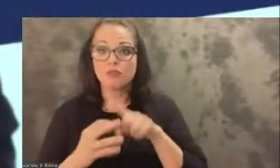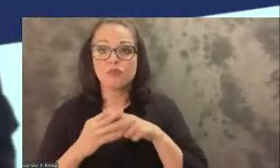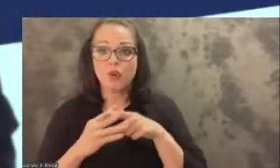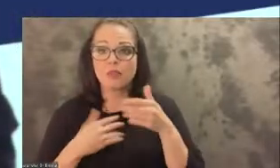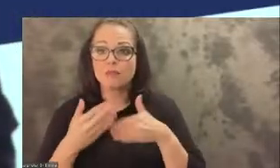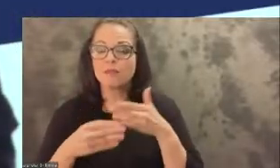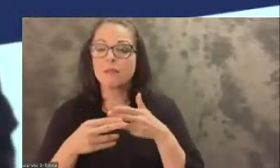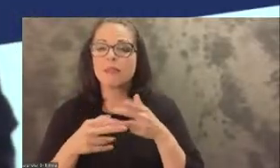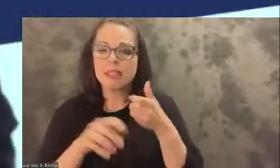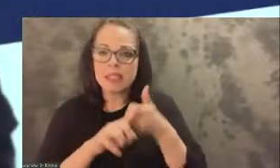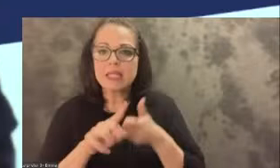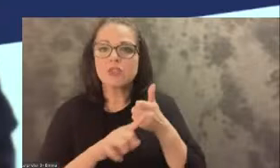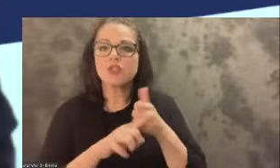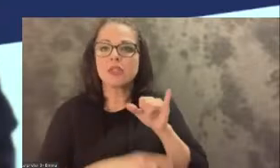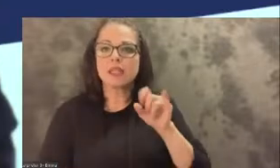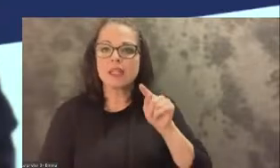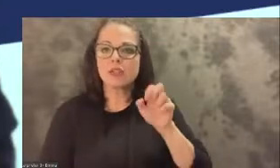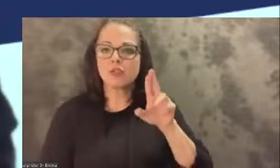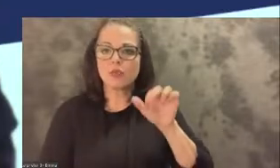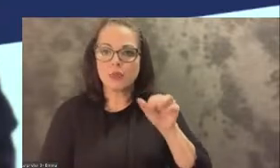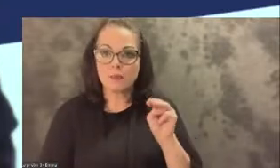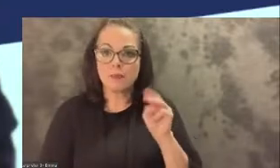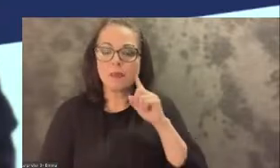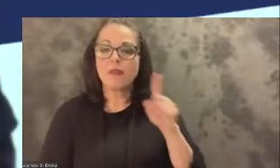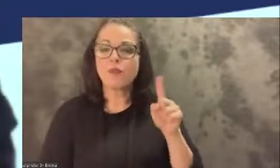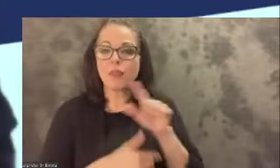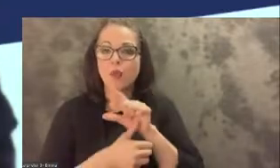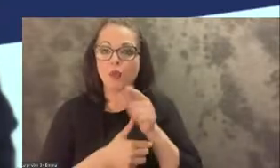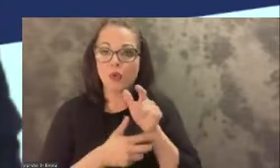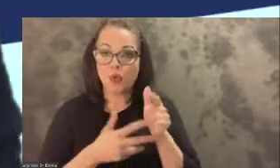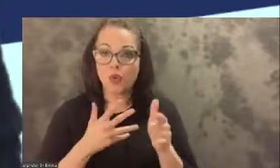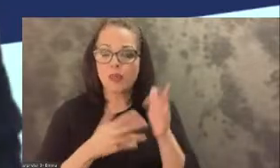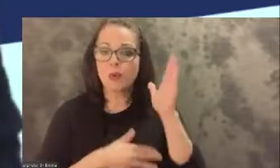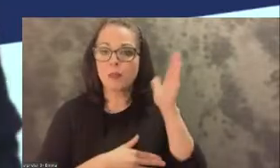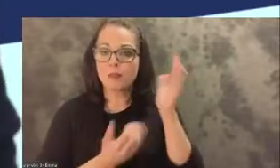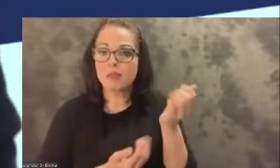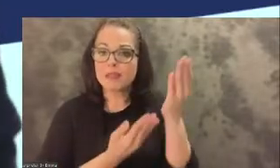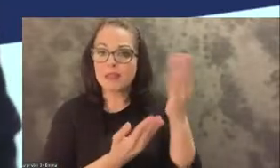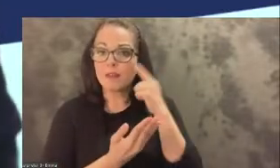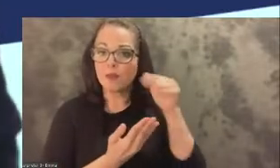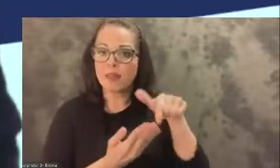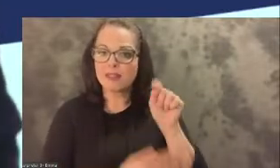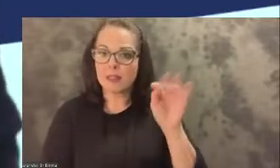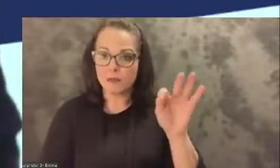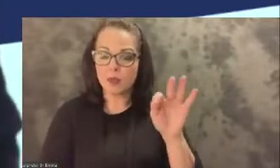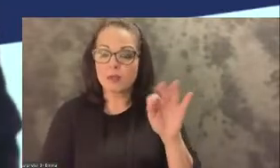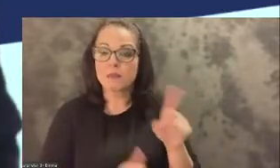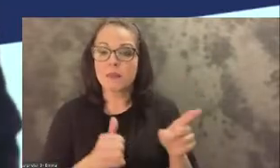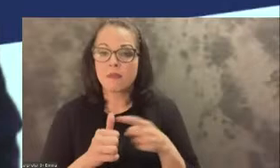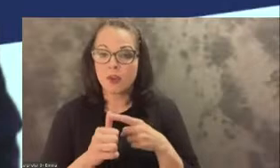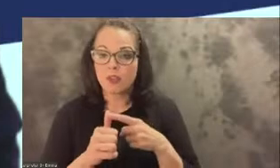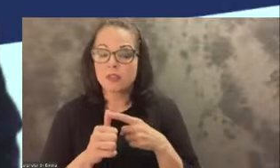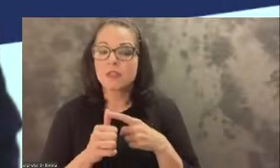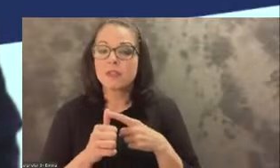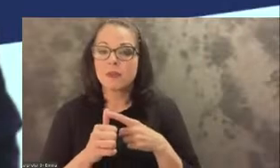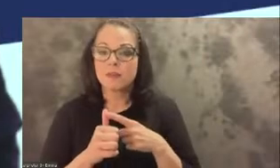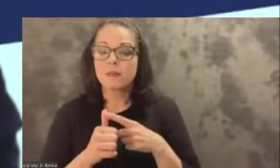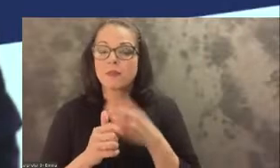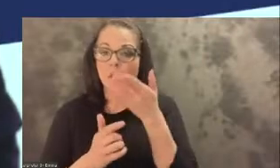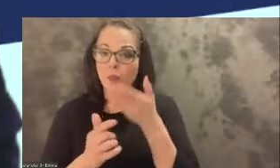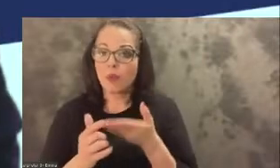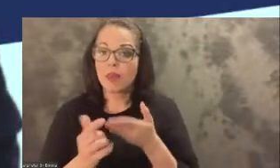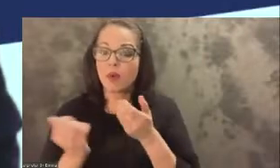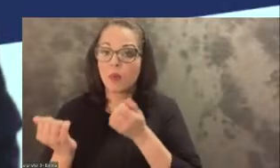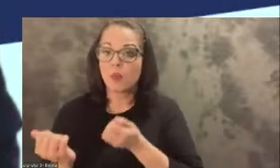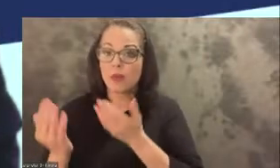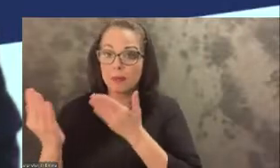interim slate in the order in which they were presented to the task force. So we will first consider the slate of